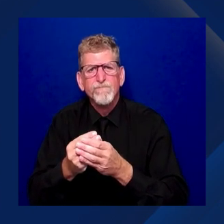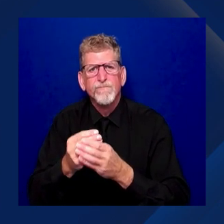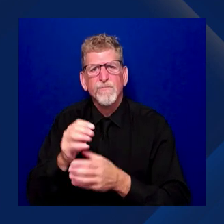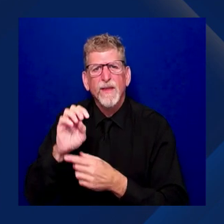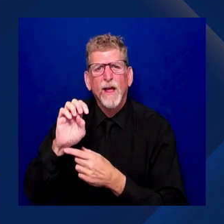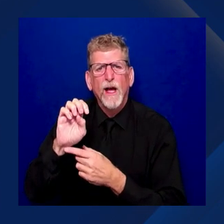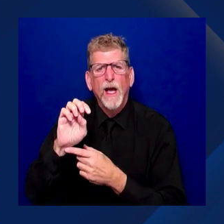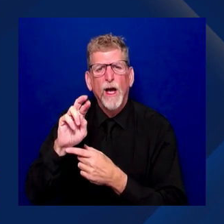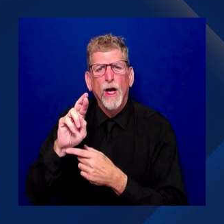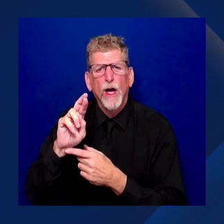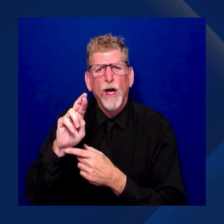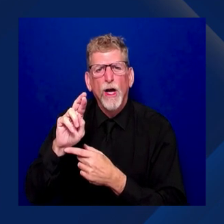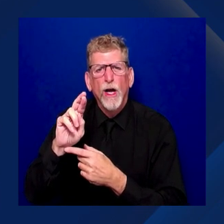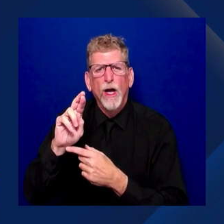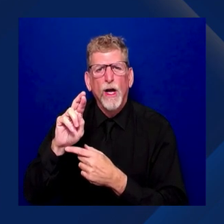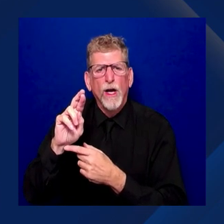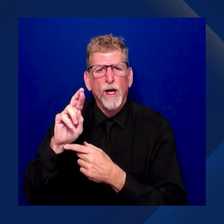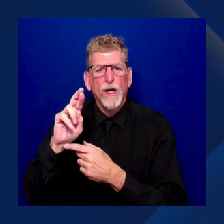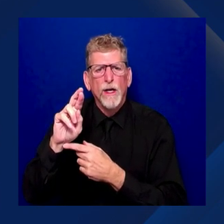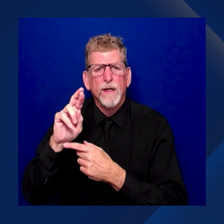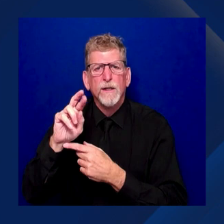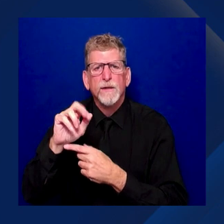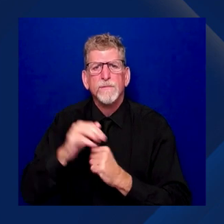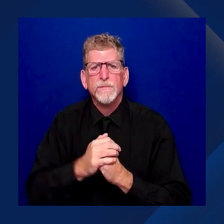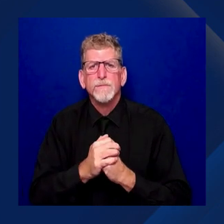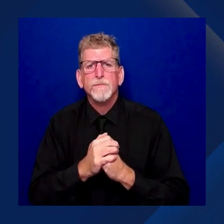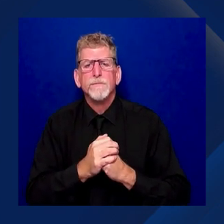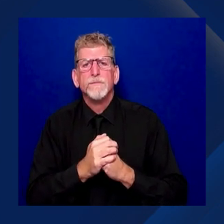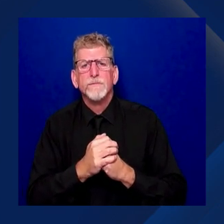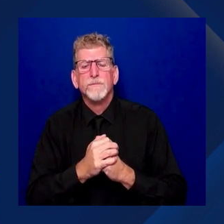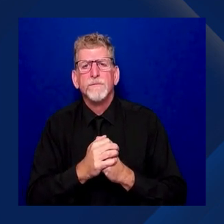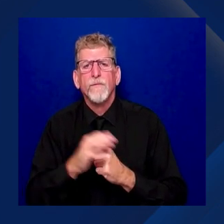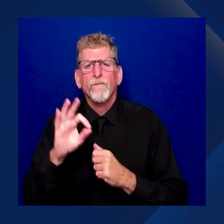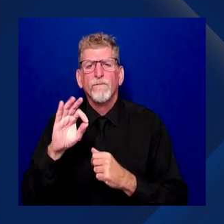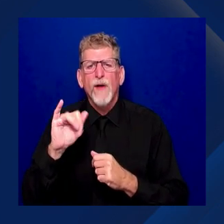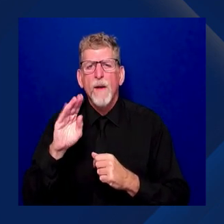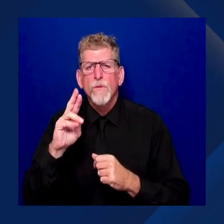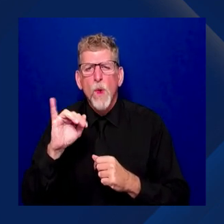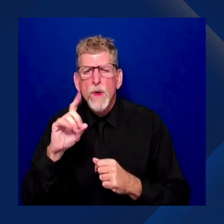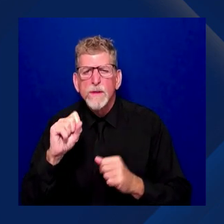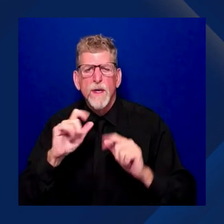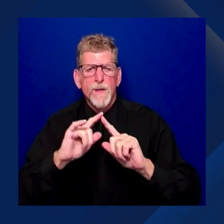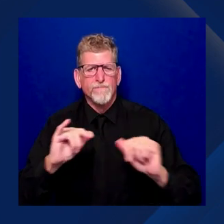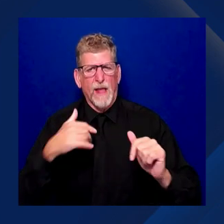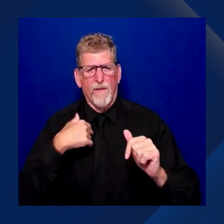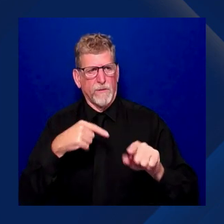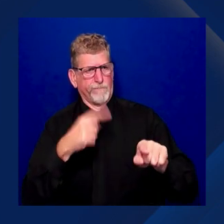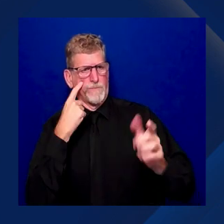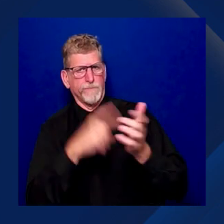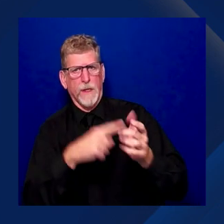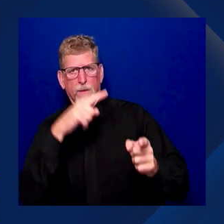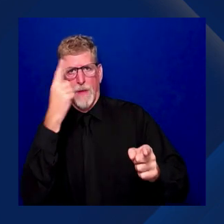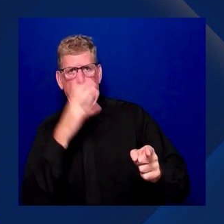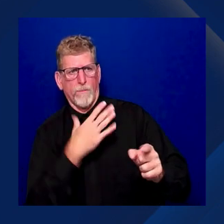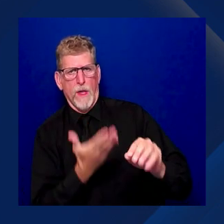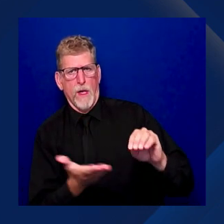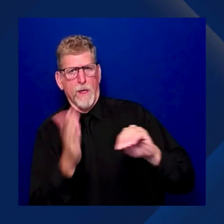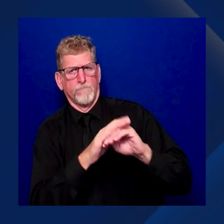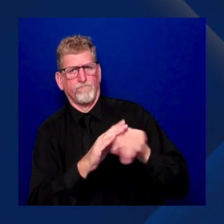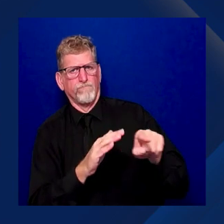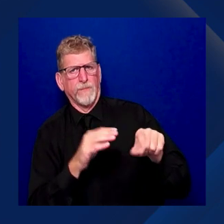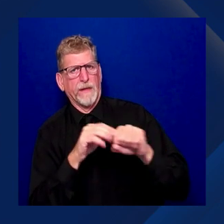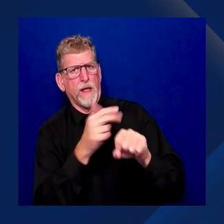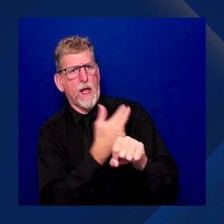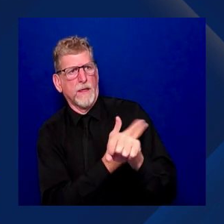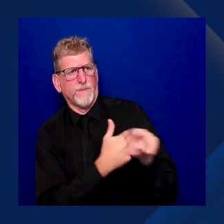are more likely to be hospitalized as a result of that condition. So each of these bills